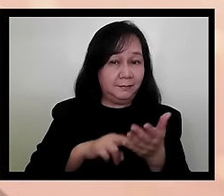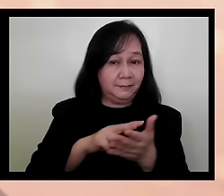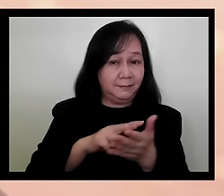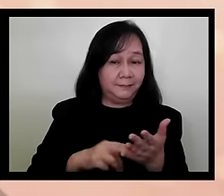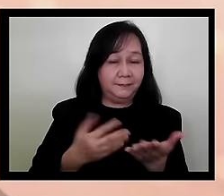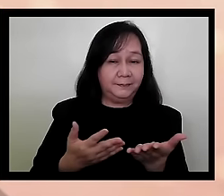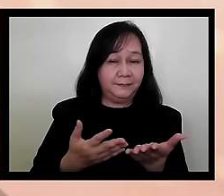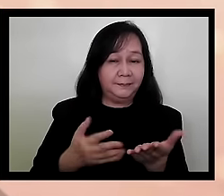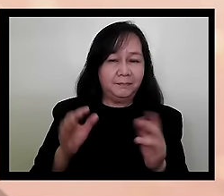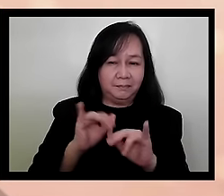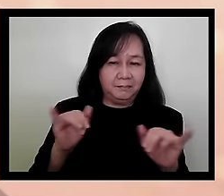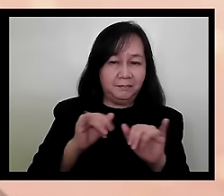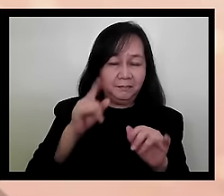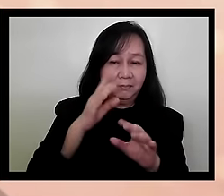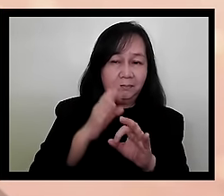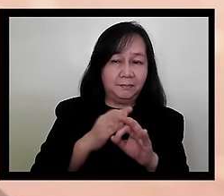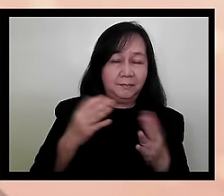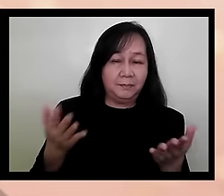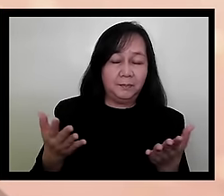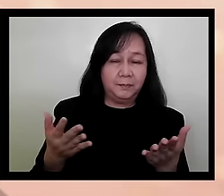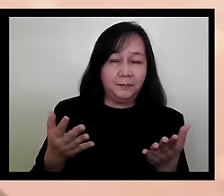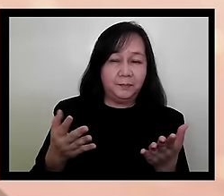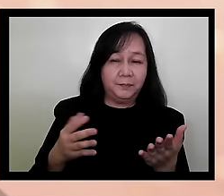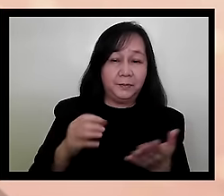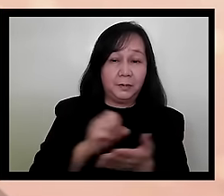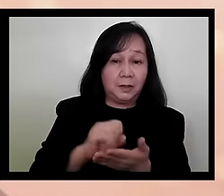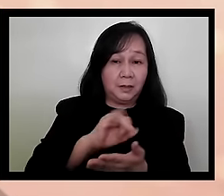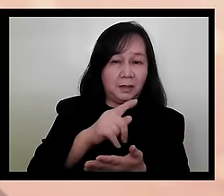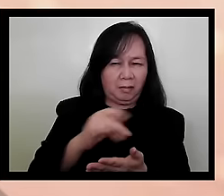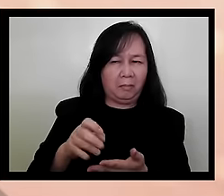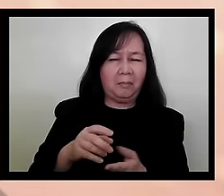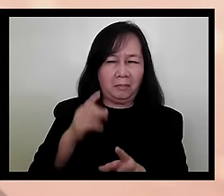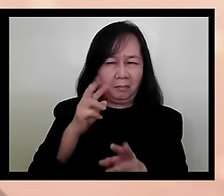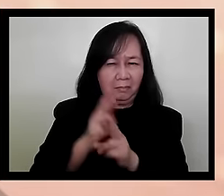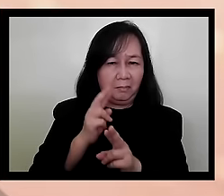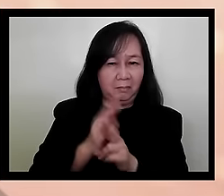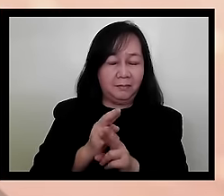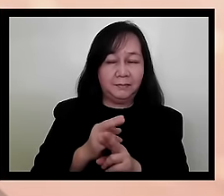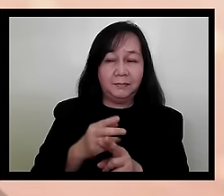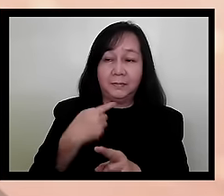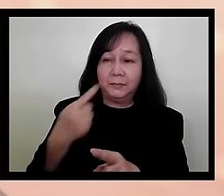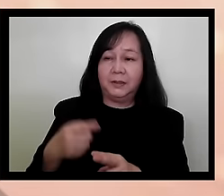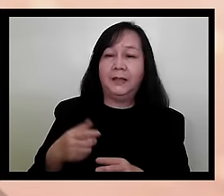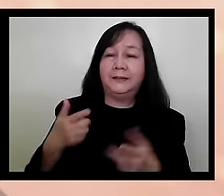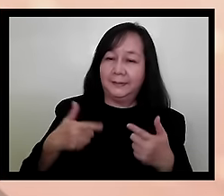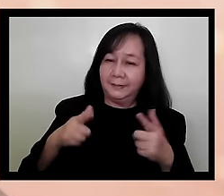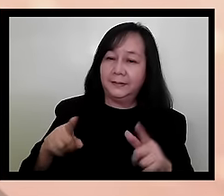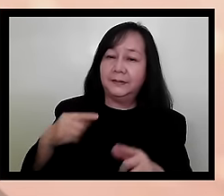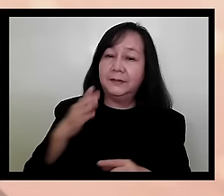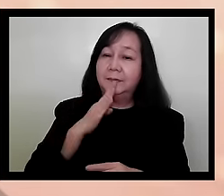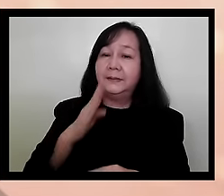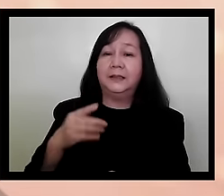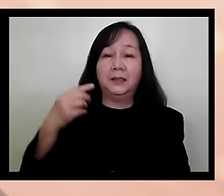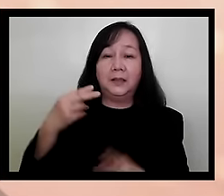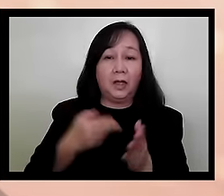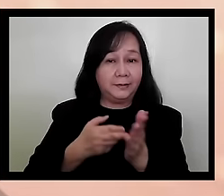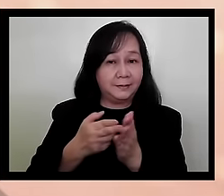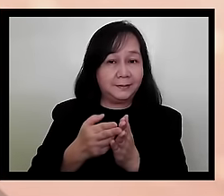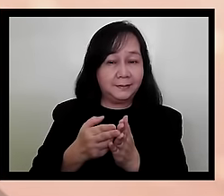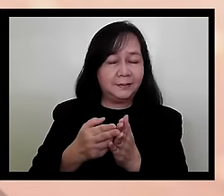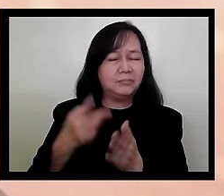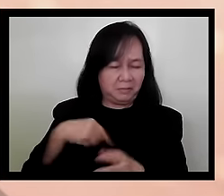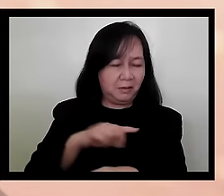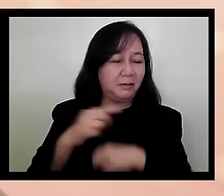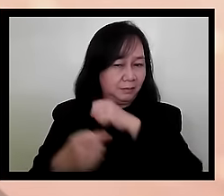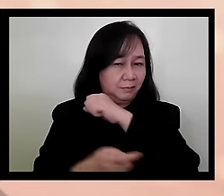the same thing St John is quite realistic it says let us be honest no we are